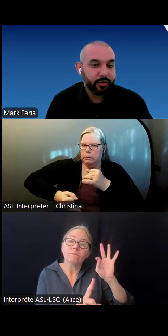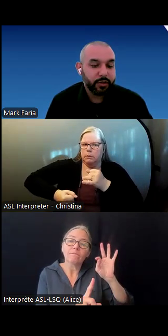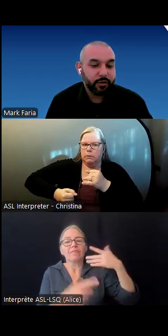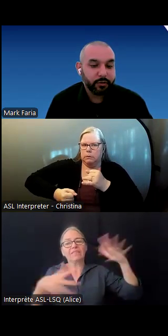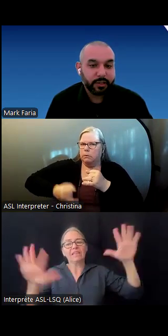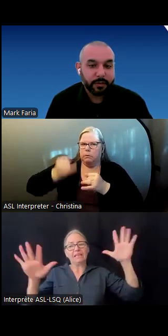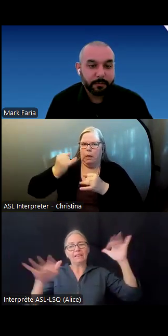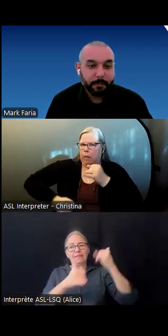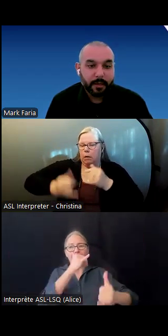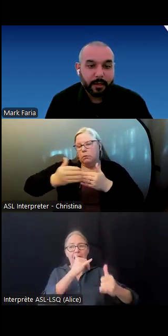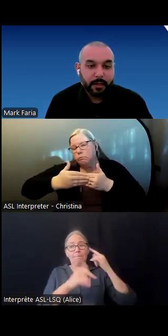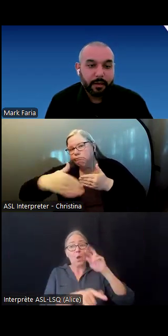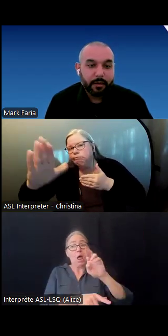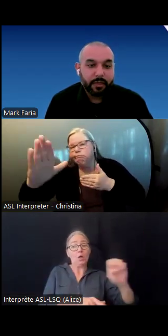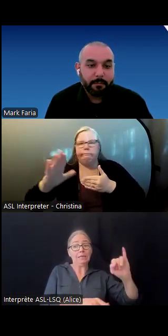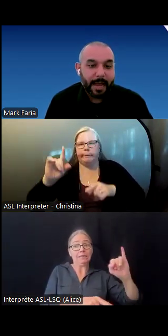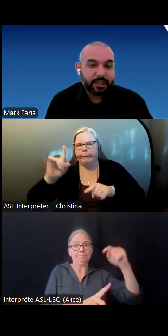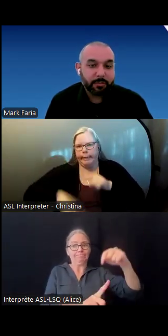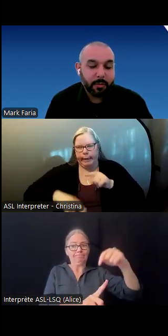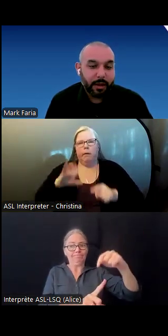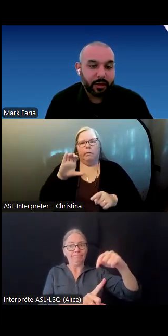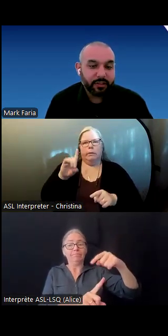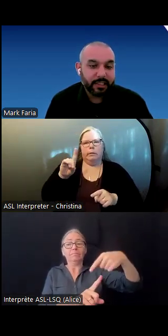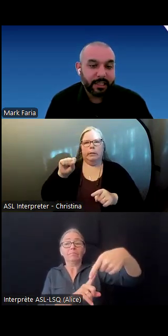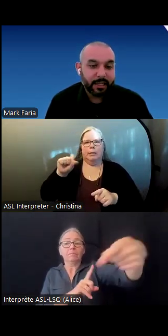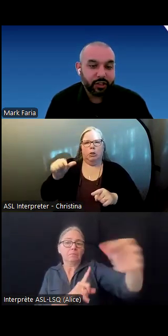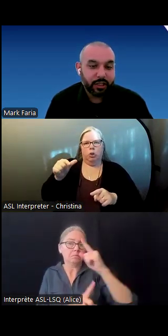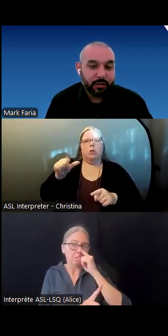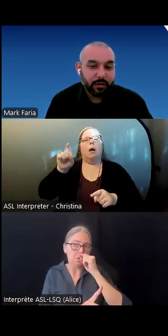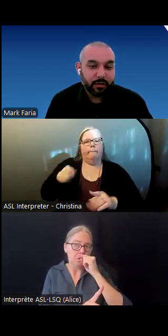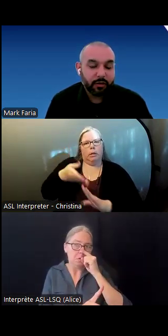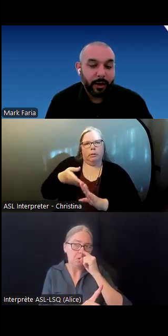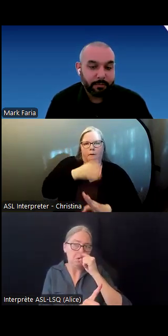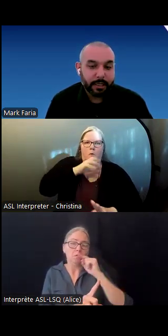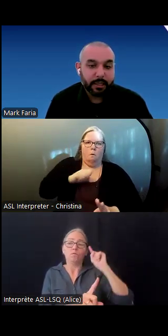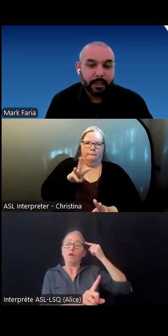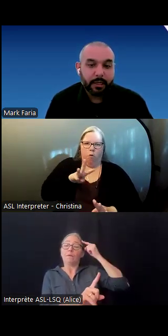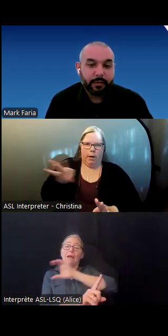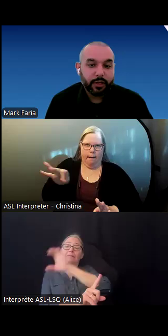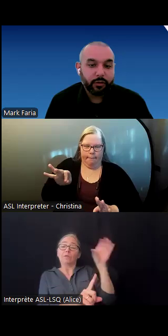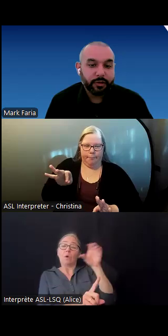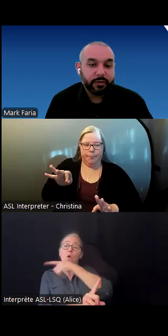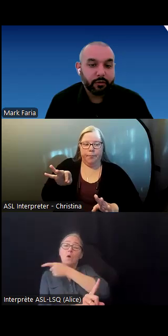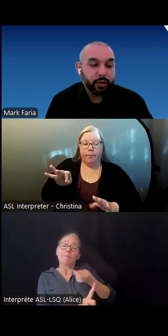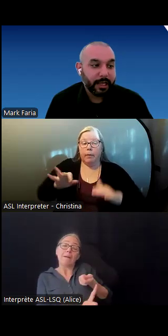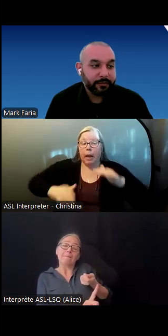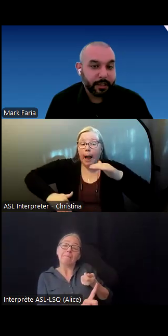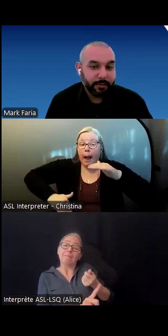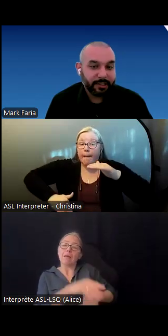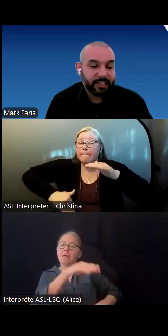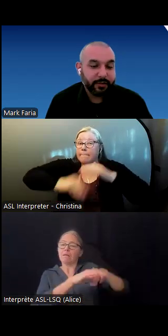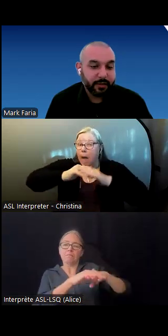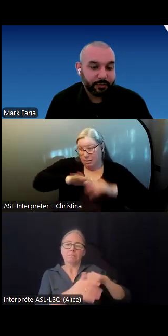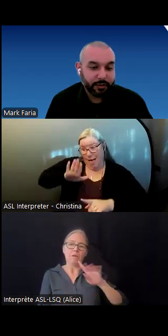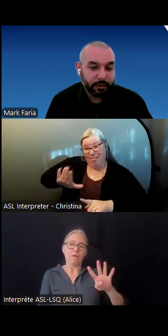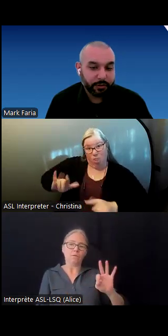last year that you can receive it. The maximum amount of CDSG grant money that you can receive over your lifetime